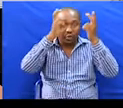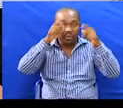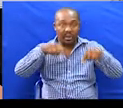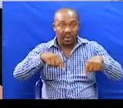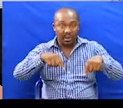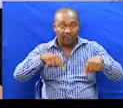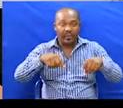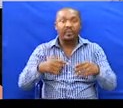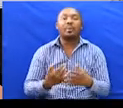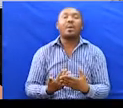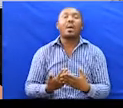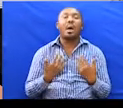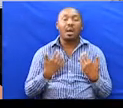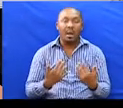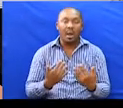let's now